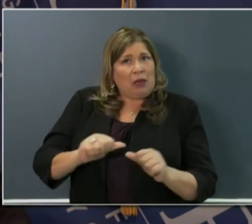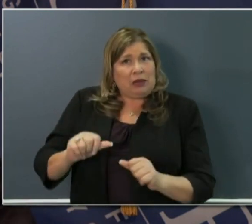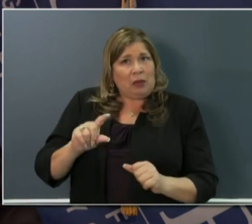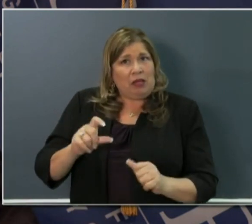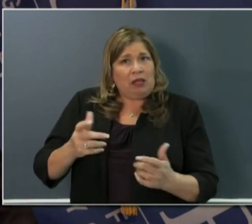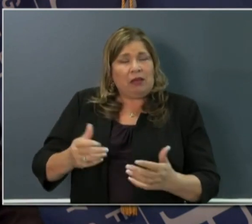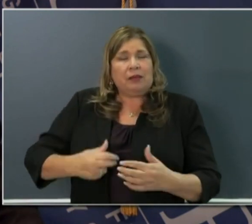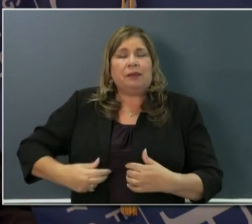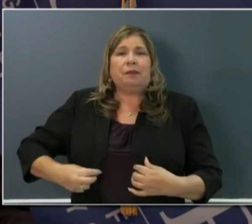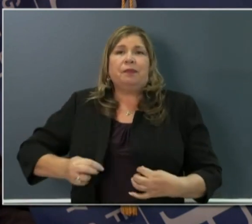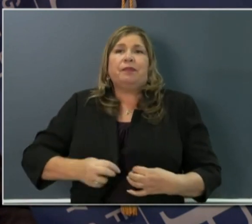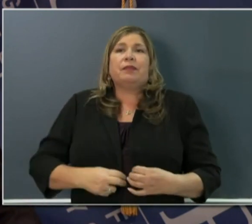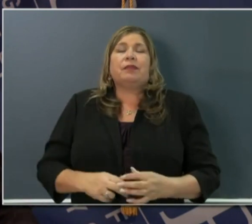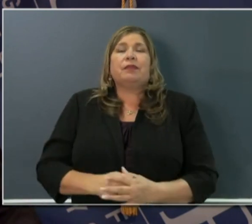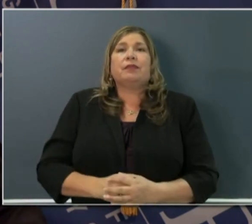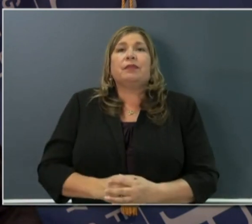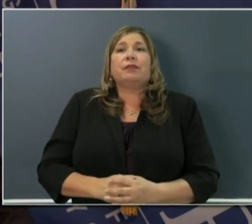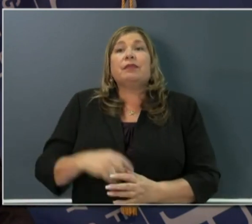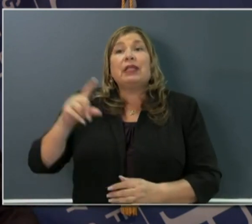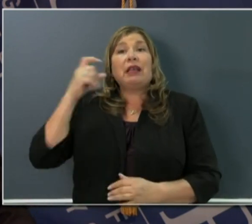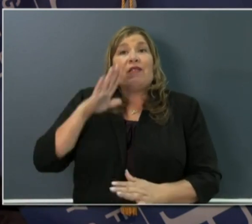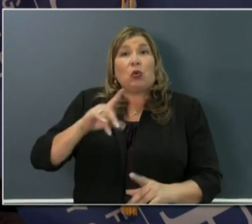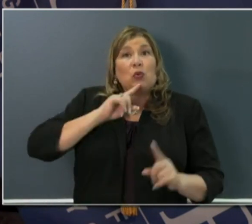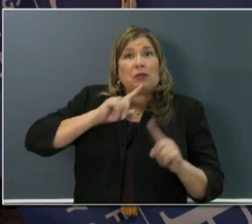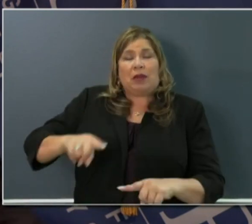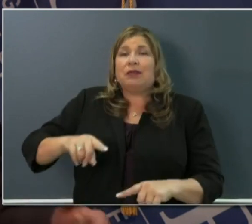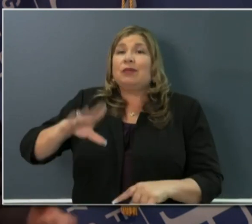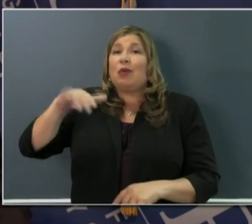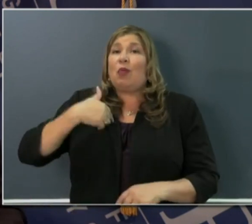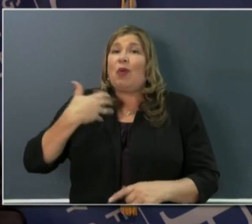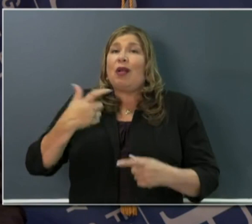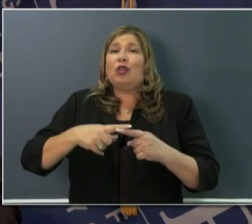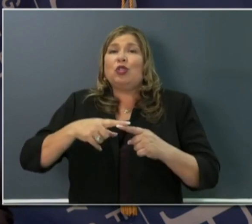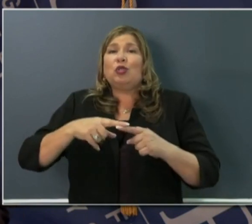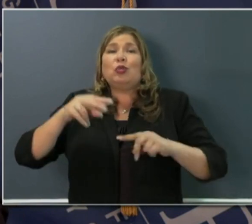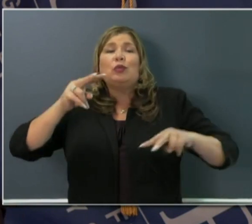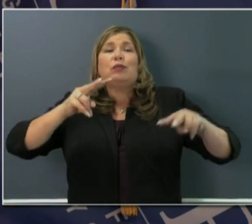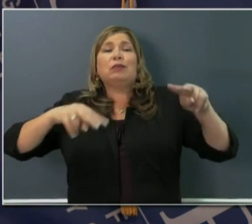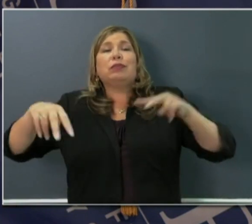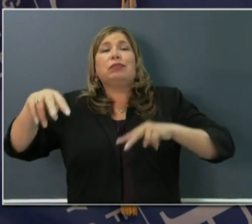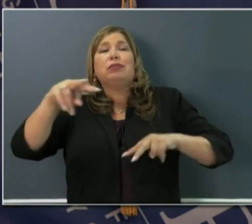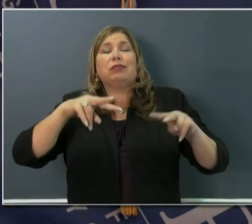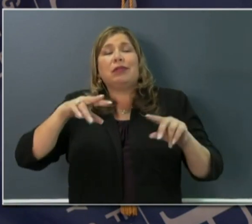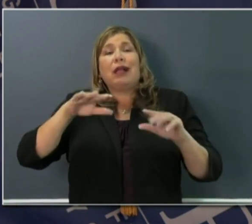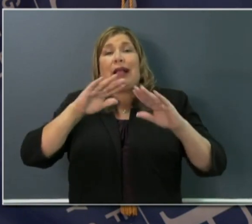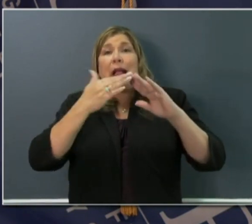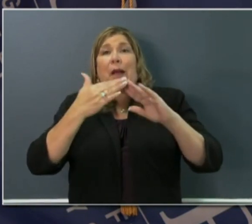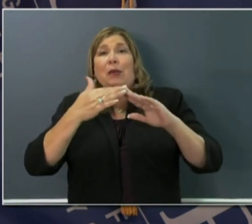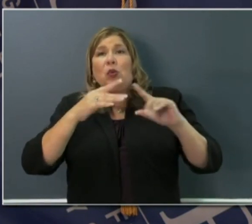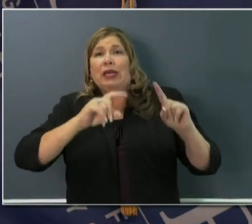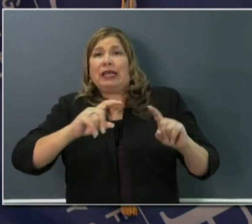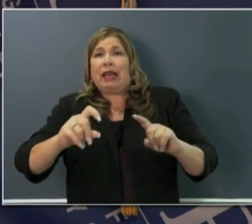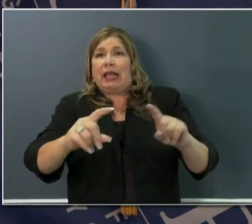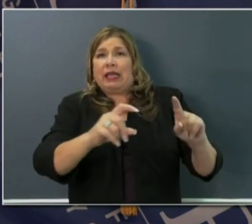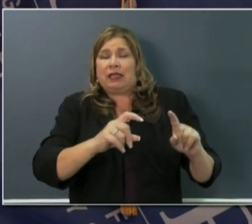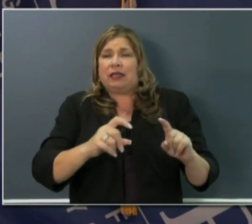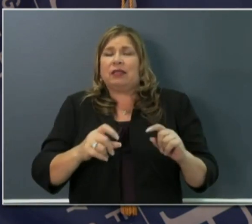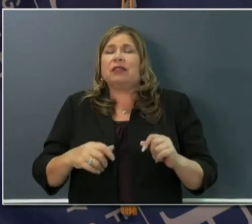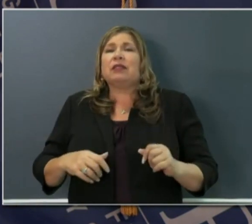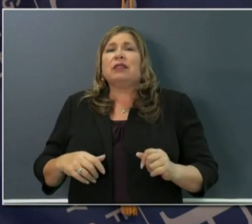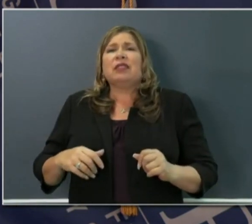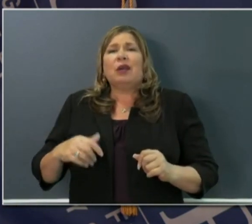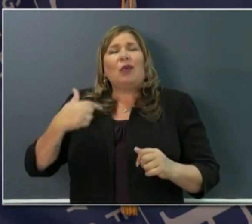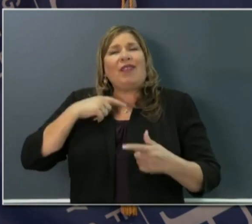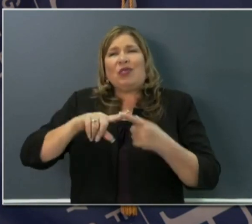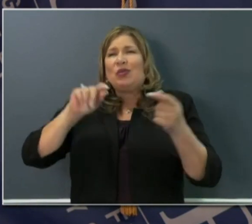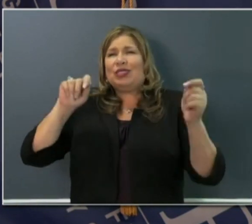our community surveillance testing in the state of California, more targeted testing. We have to change the nomenclature on